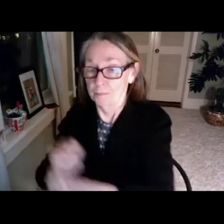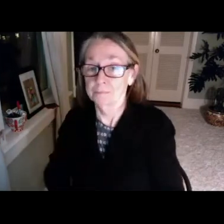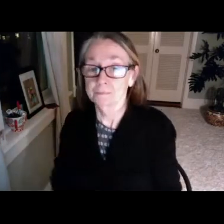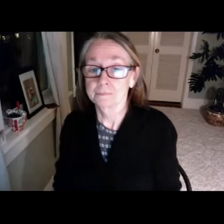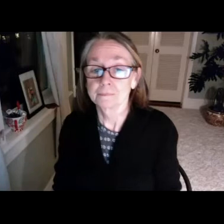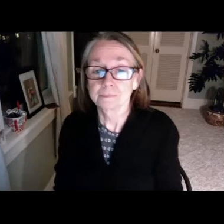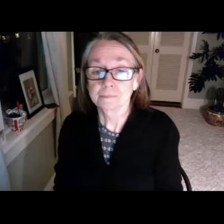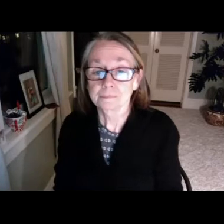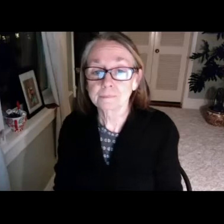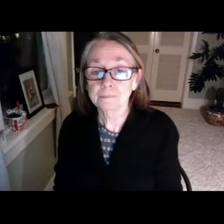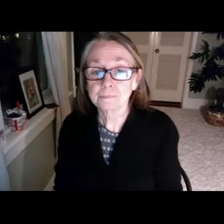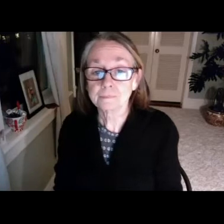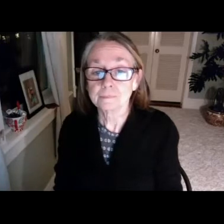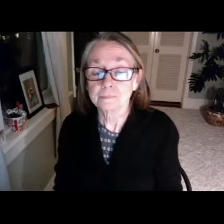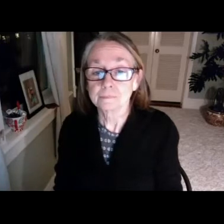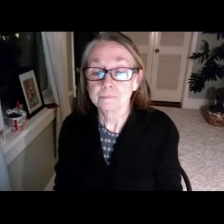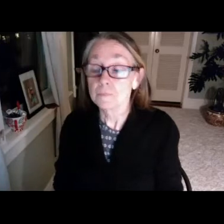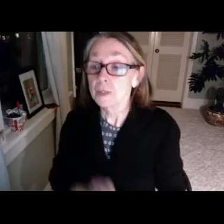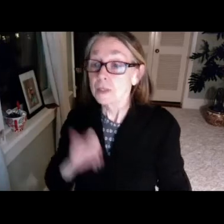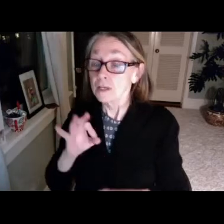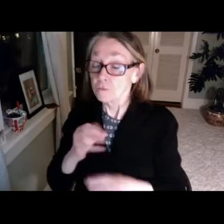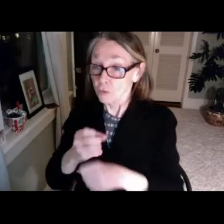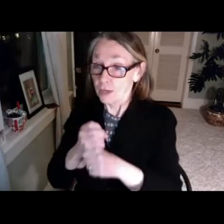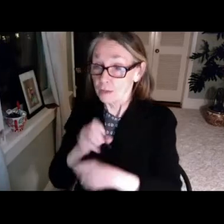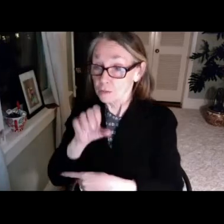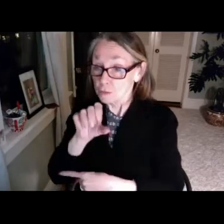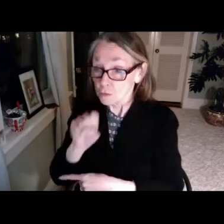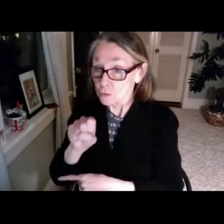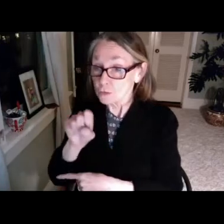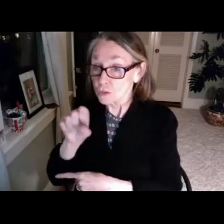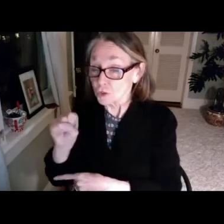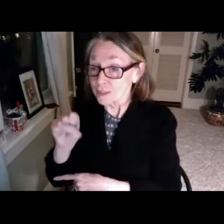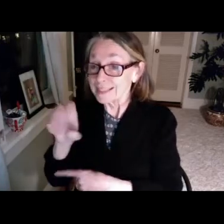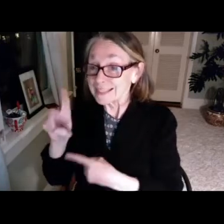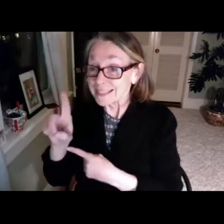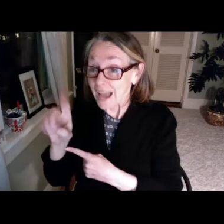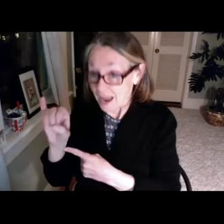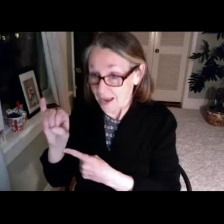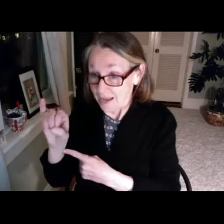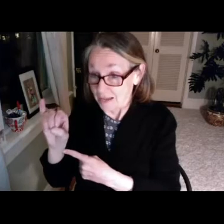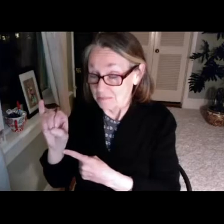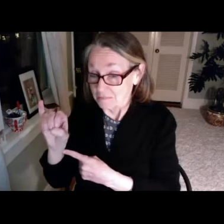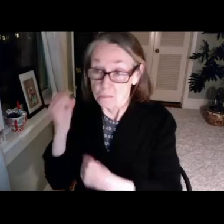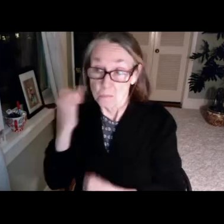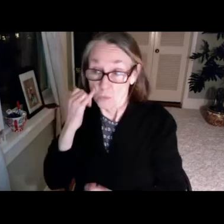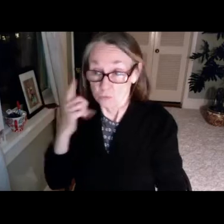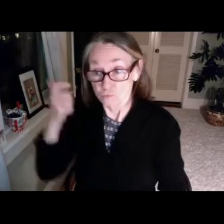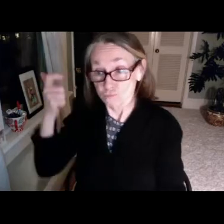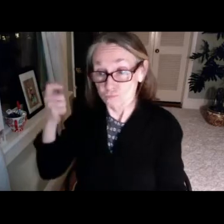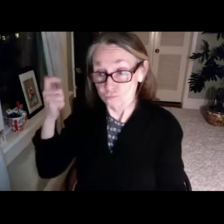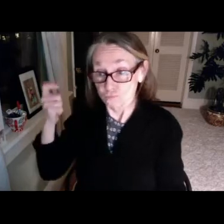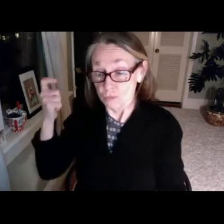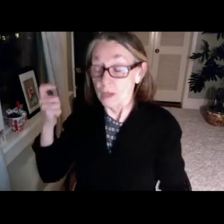So if you're on Social Security Disability Insurance, otherwise known as SSDI, if you begin to work while